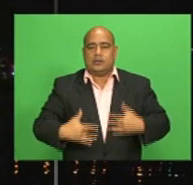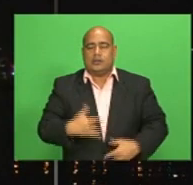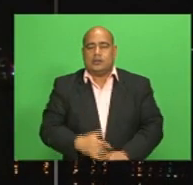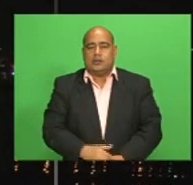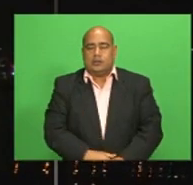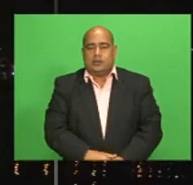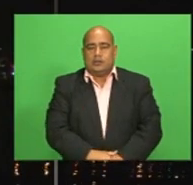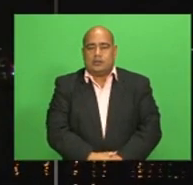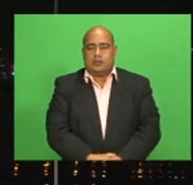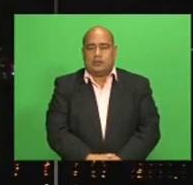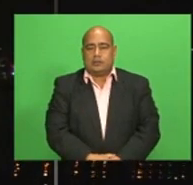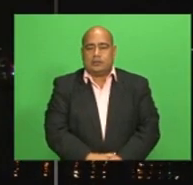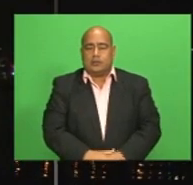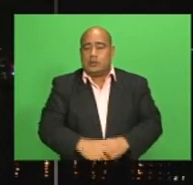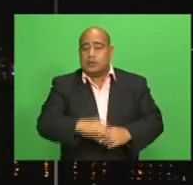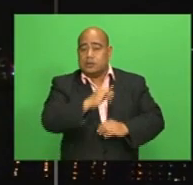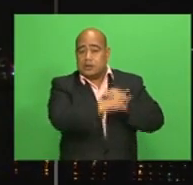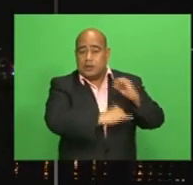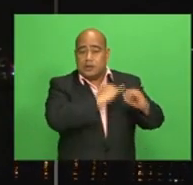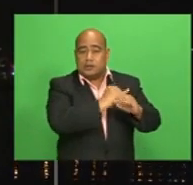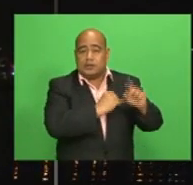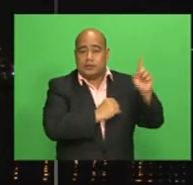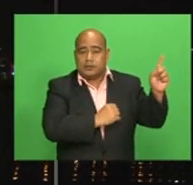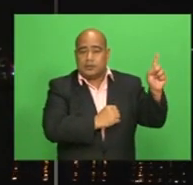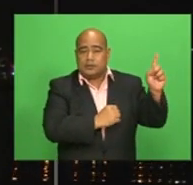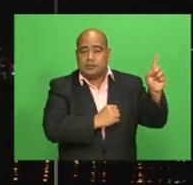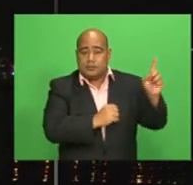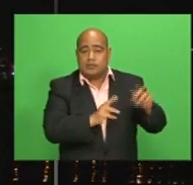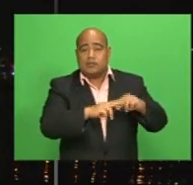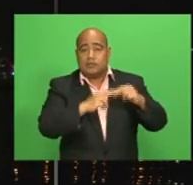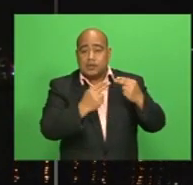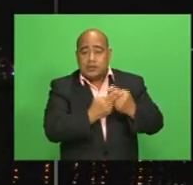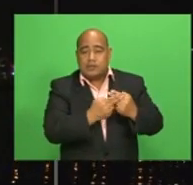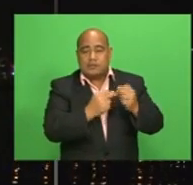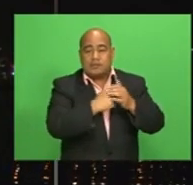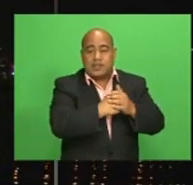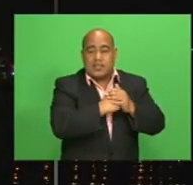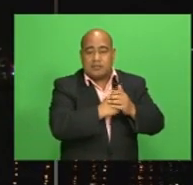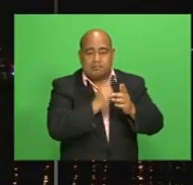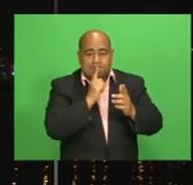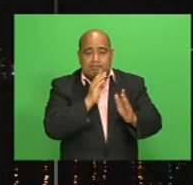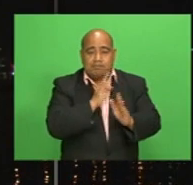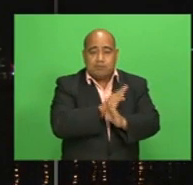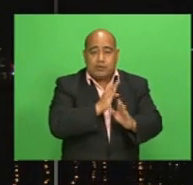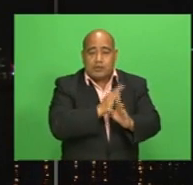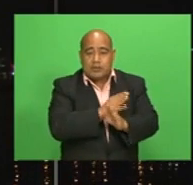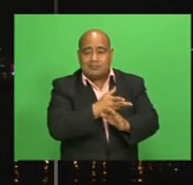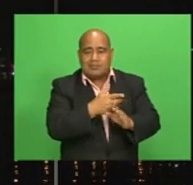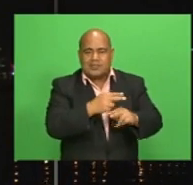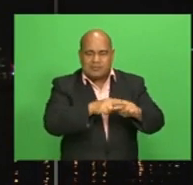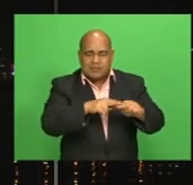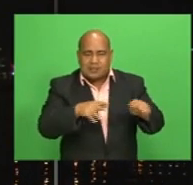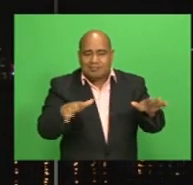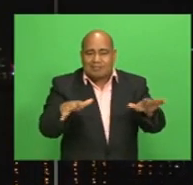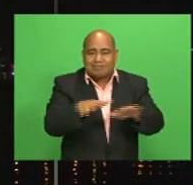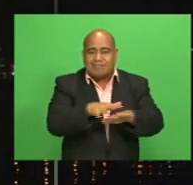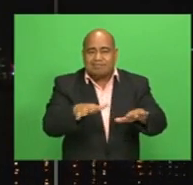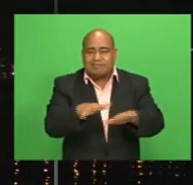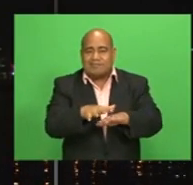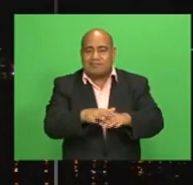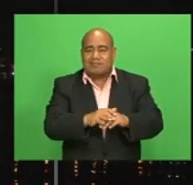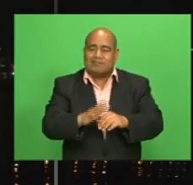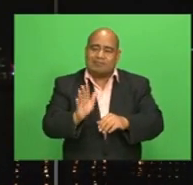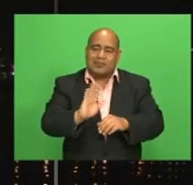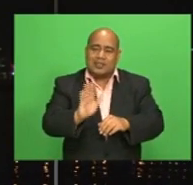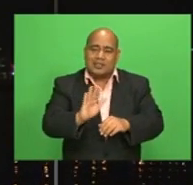Turning overseas, family and friends gathered earlier today for a private funeral service to farewell George Floyd, the man who died after a police